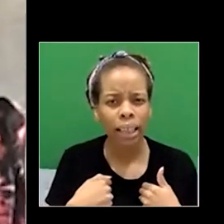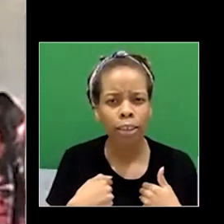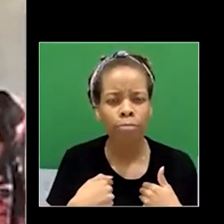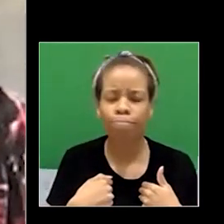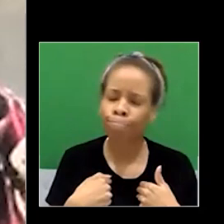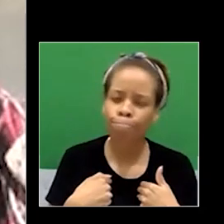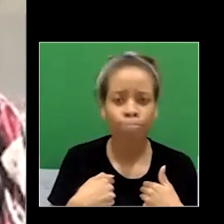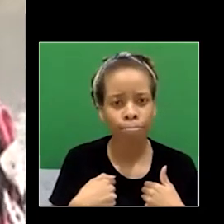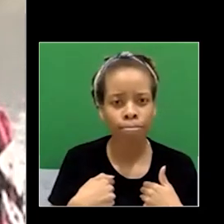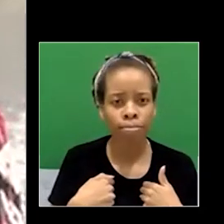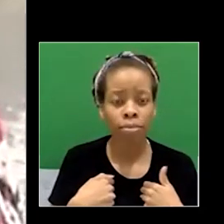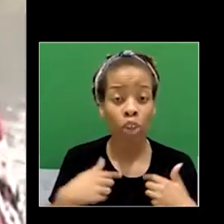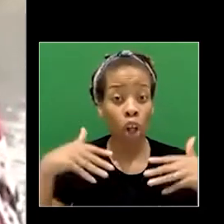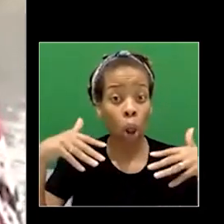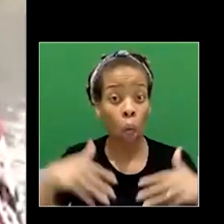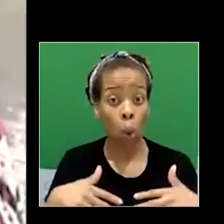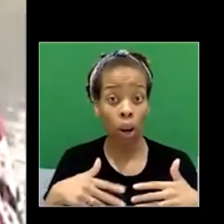loneliness while working.